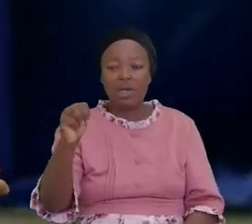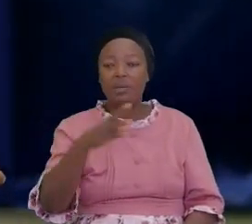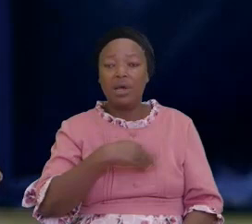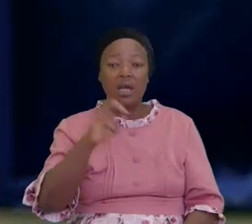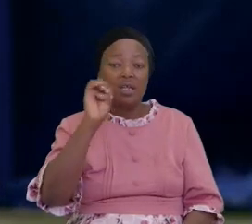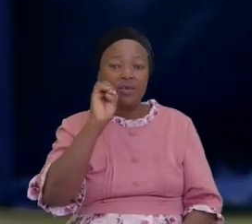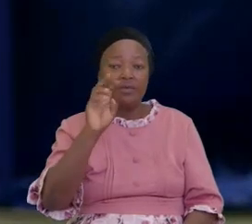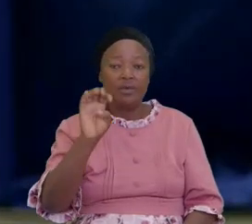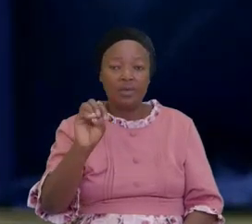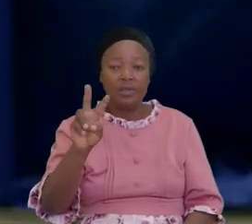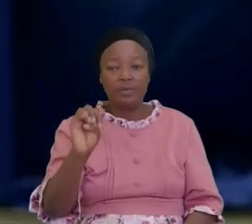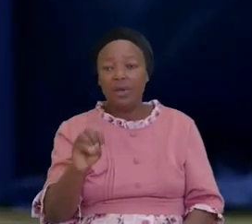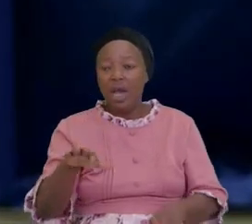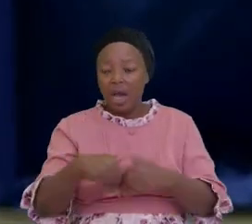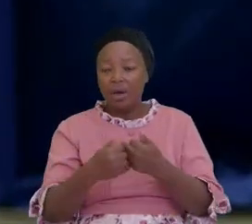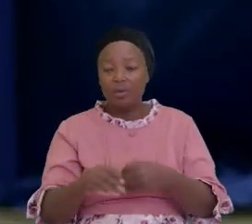own way,